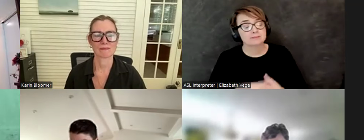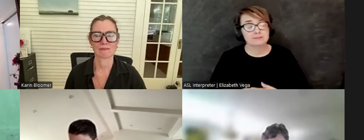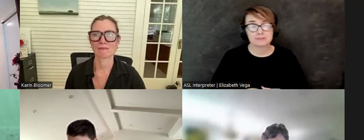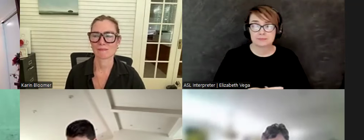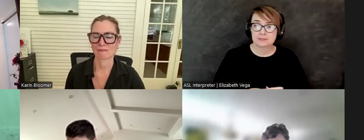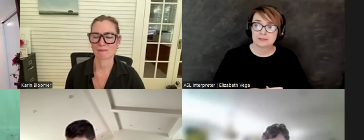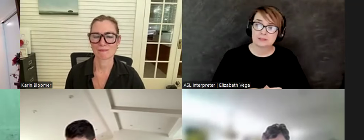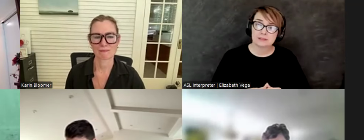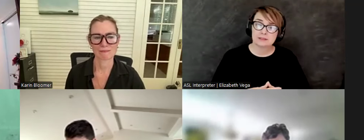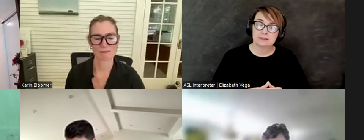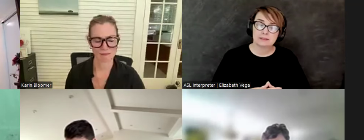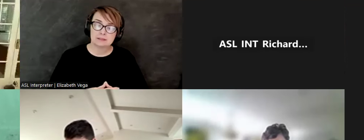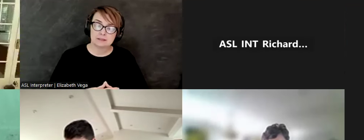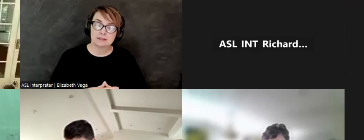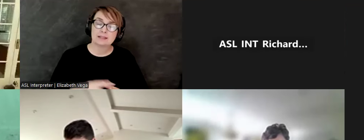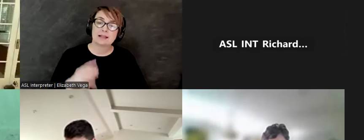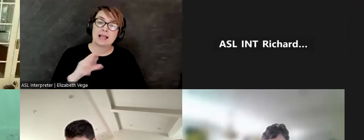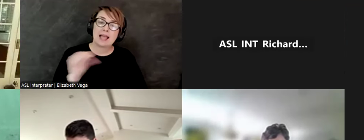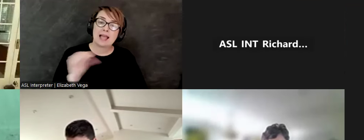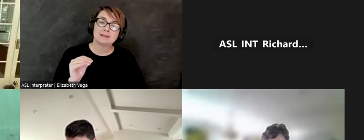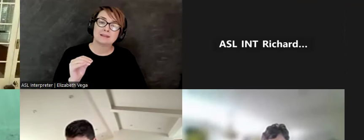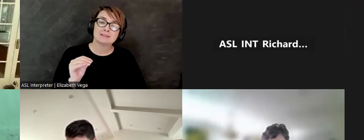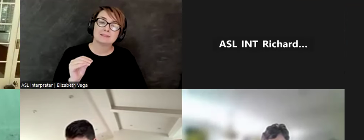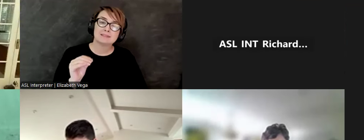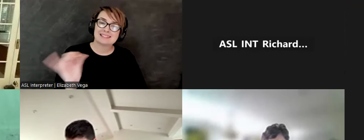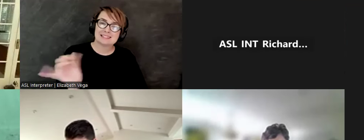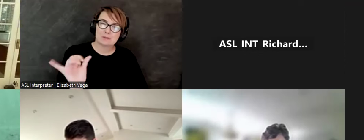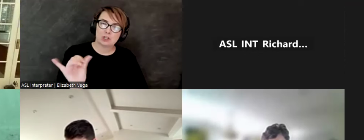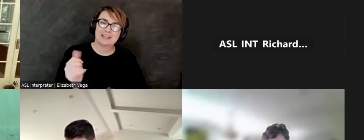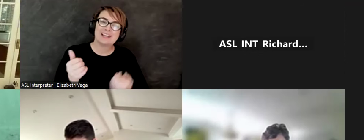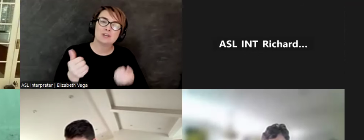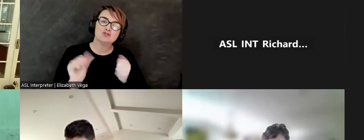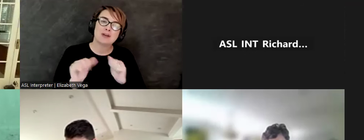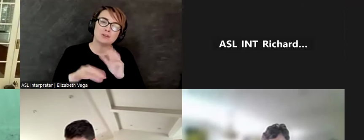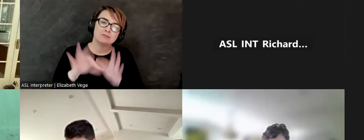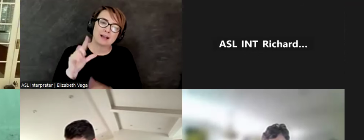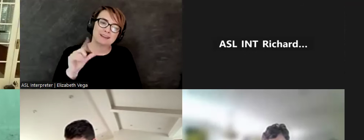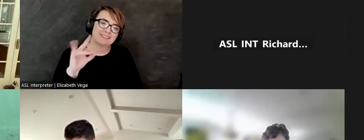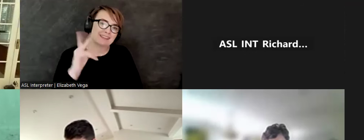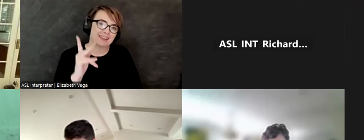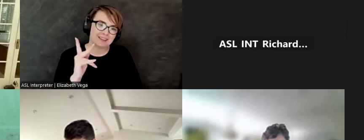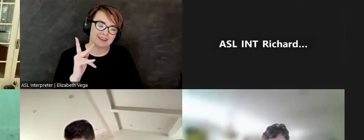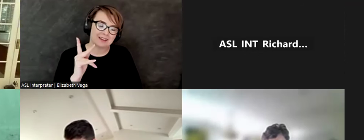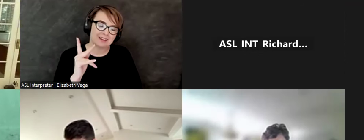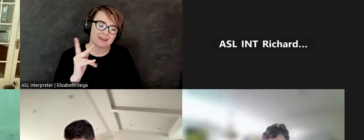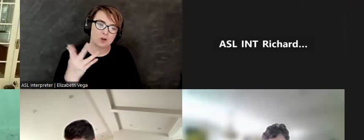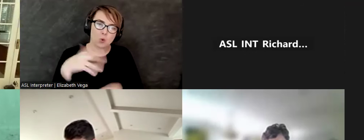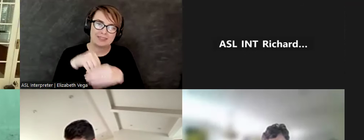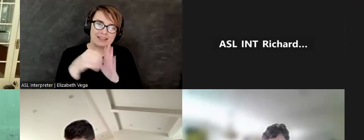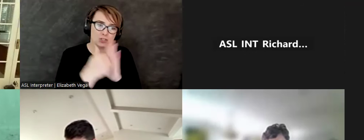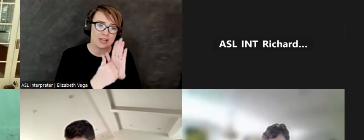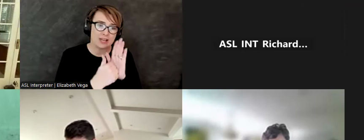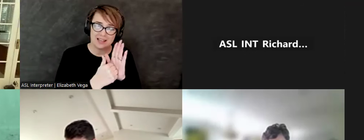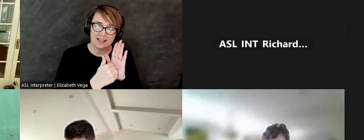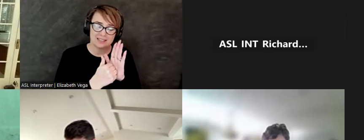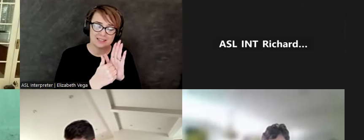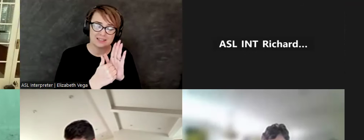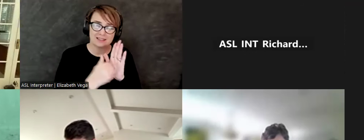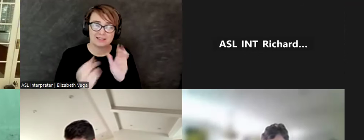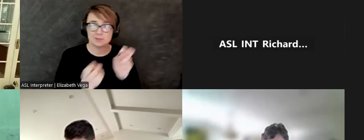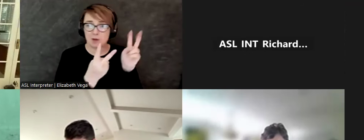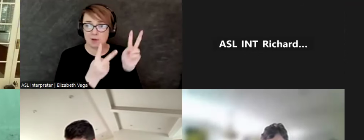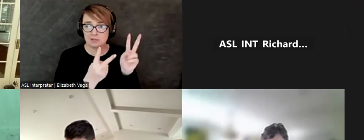along the same lines, trying to find a link within at a you know, an agenda that is posted in a